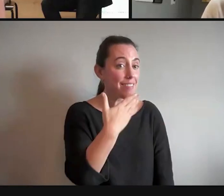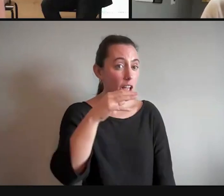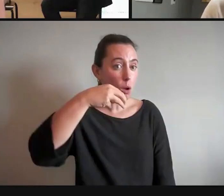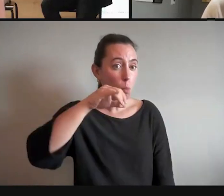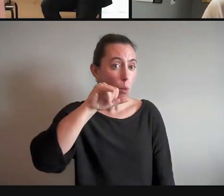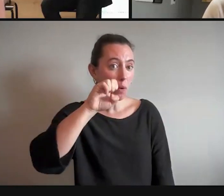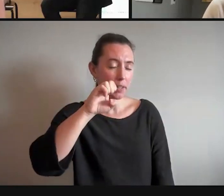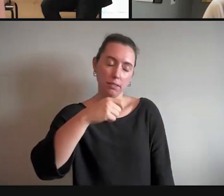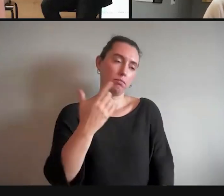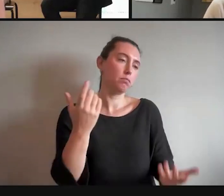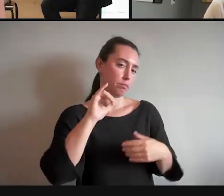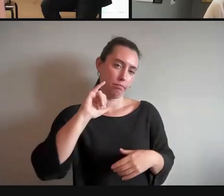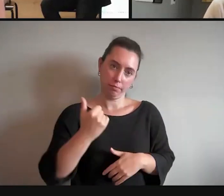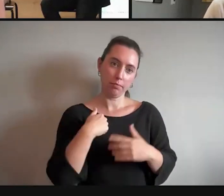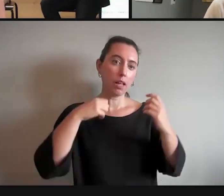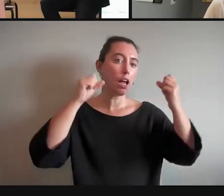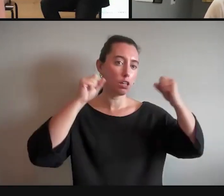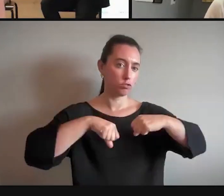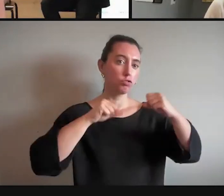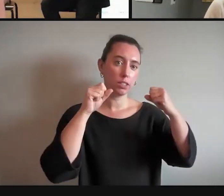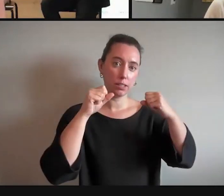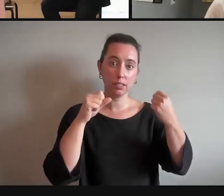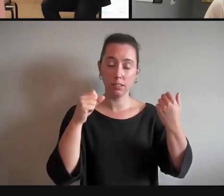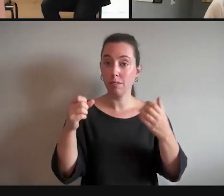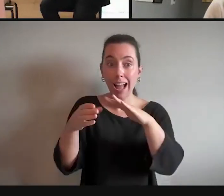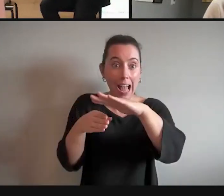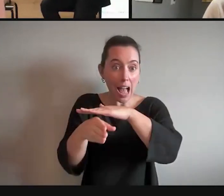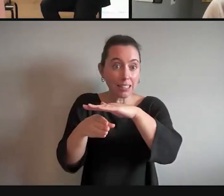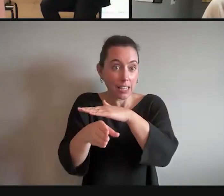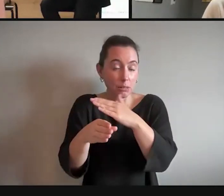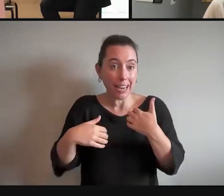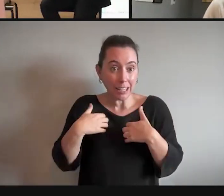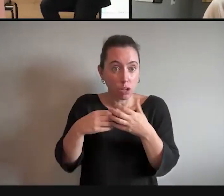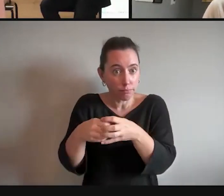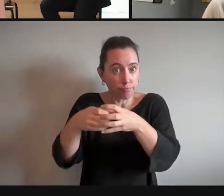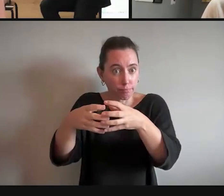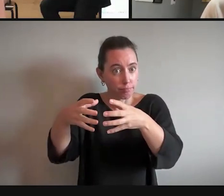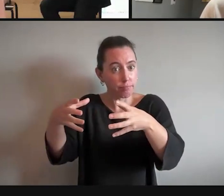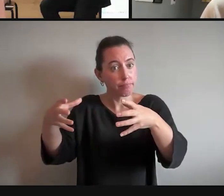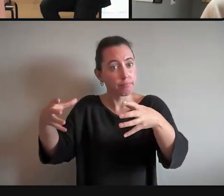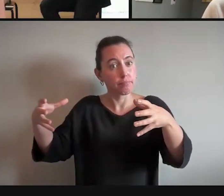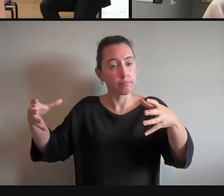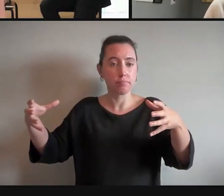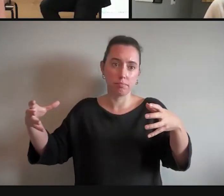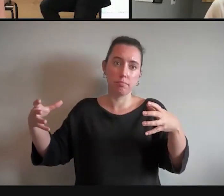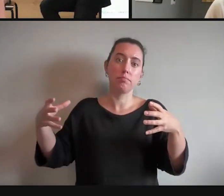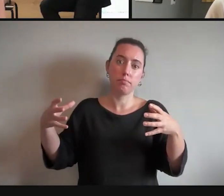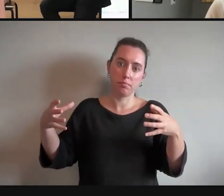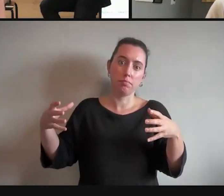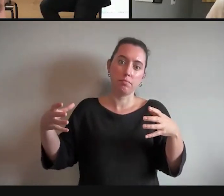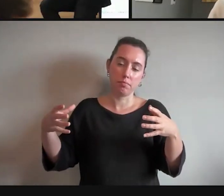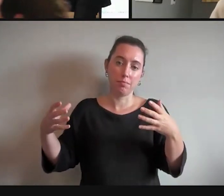with you. I think that we've seen a growth in interest in accessibility in the past years that grew exponentially from the beginning of